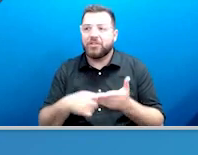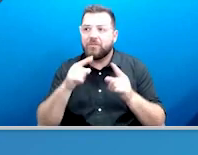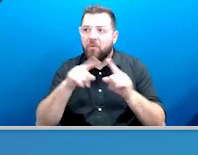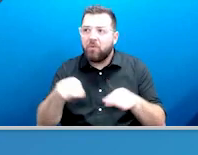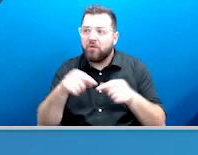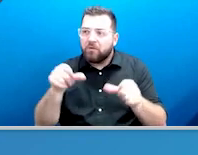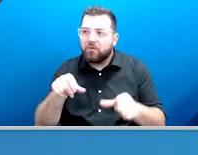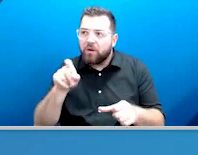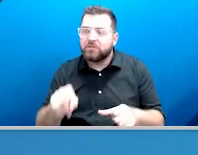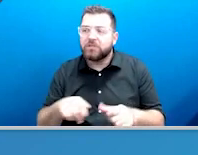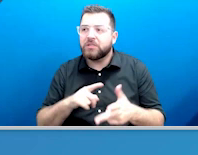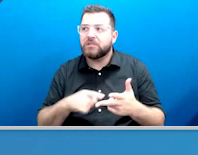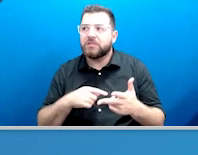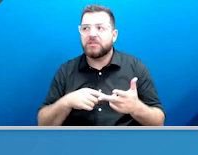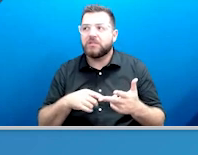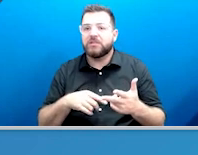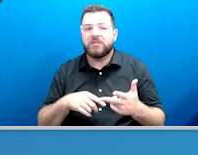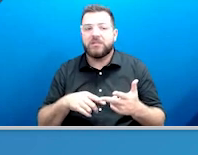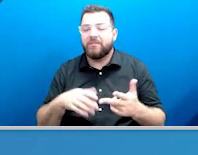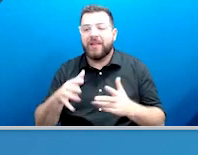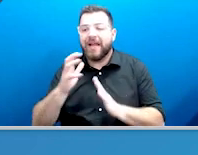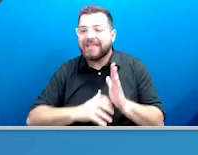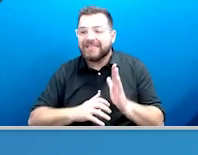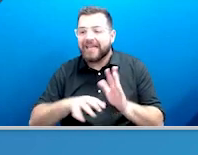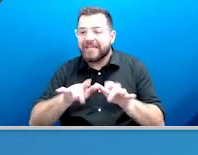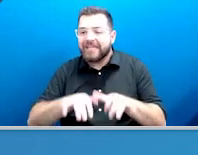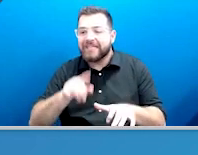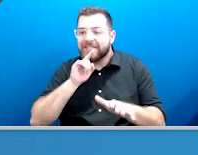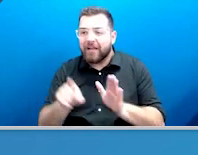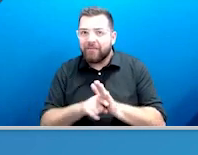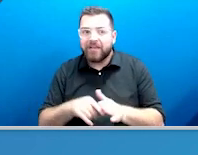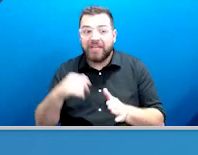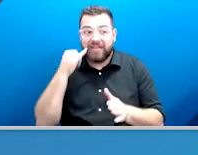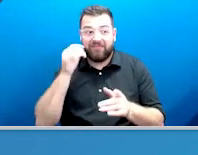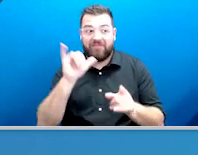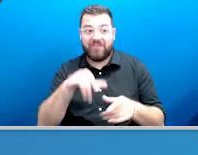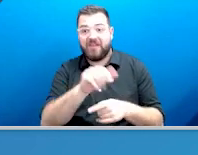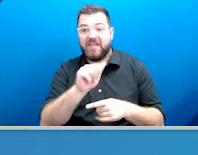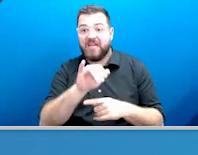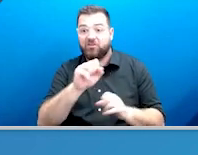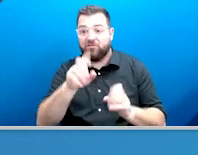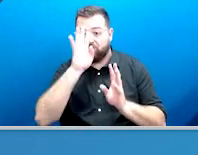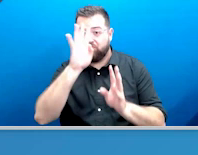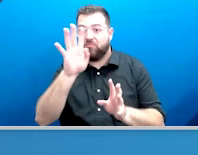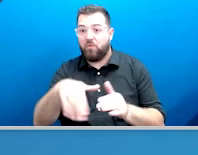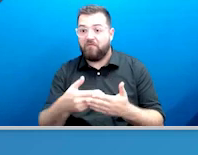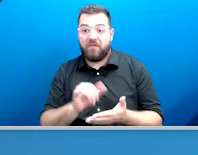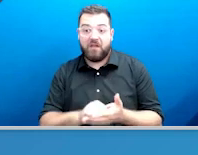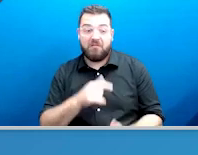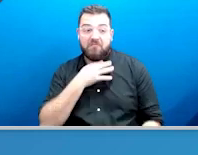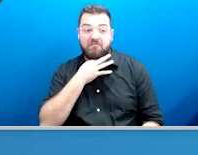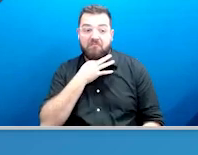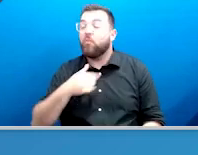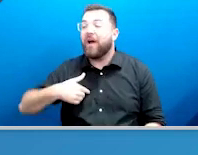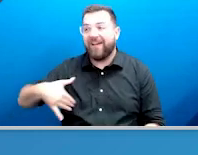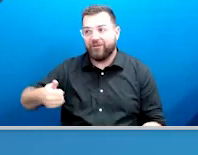I'm like 8-page essay assignment. yeah. If it would generate that, Yeah. and you. So I haven't used this, but just this